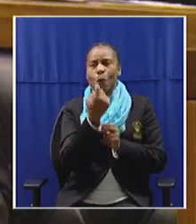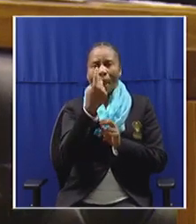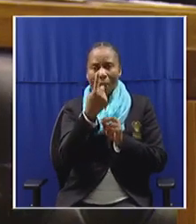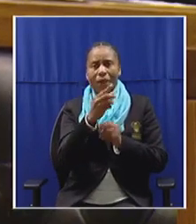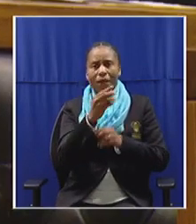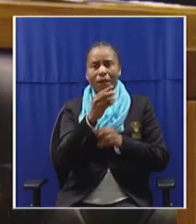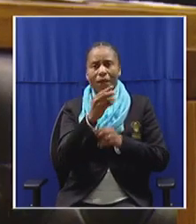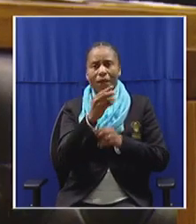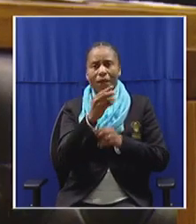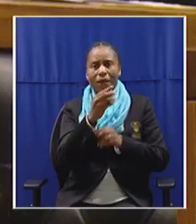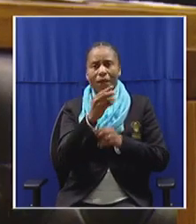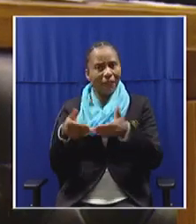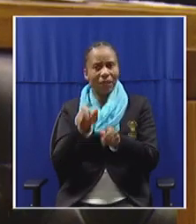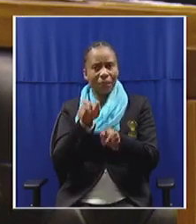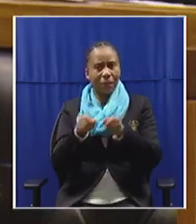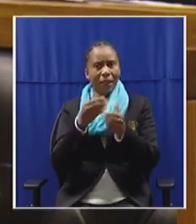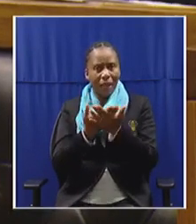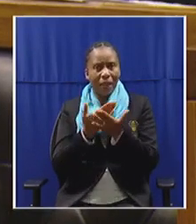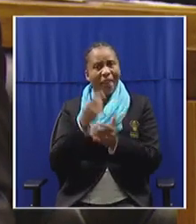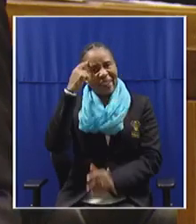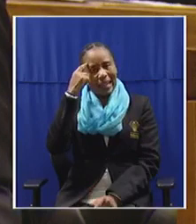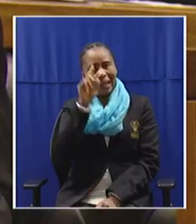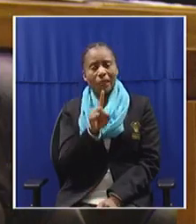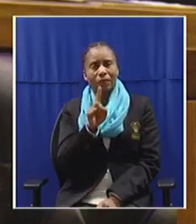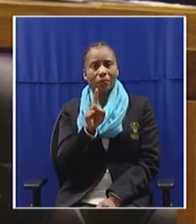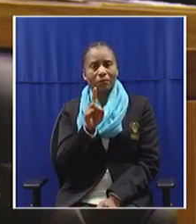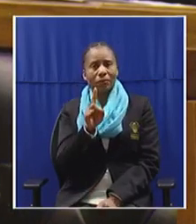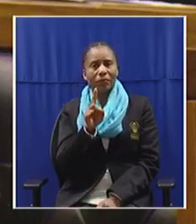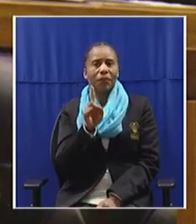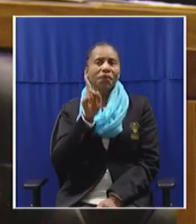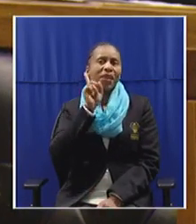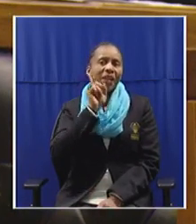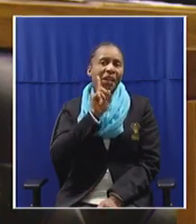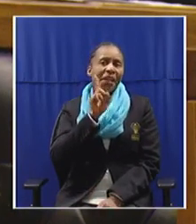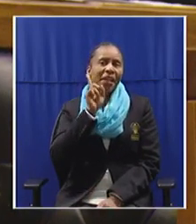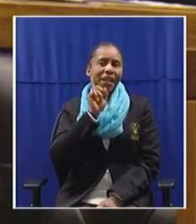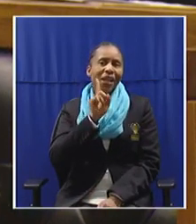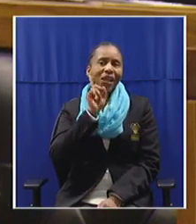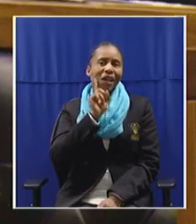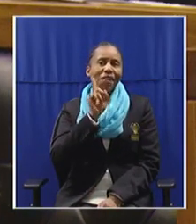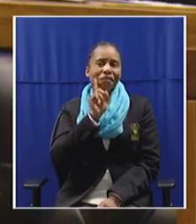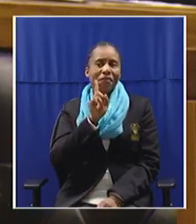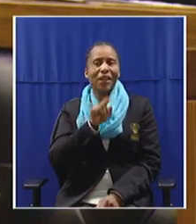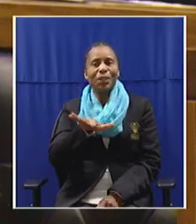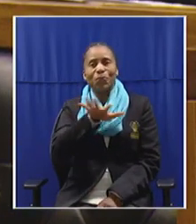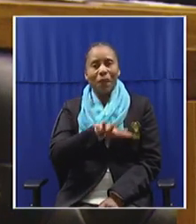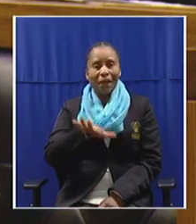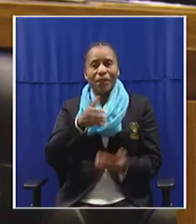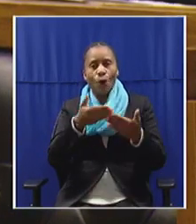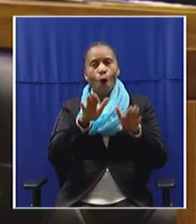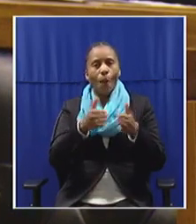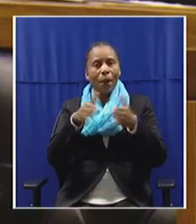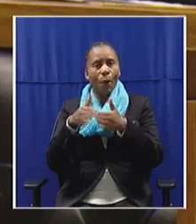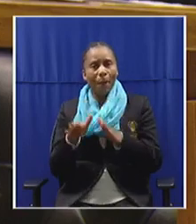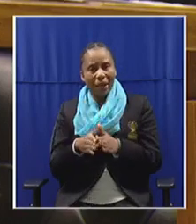Their tradition and their thinking was that every trading space that is open, they